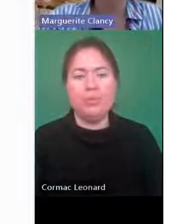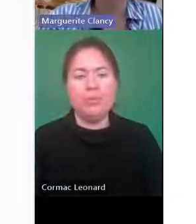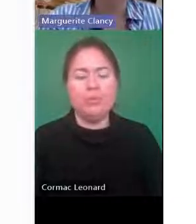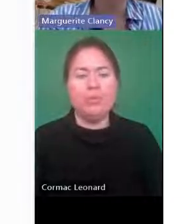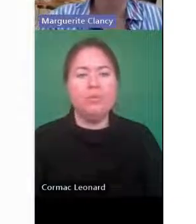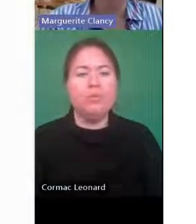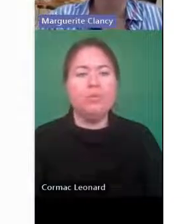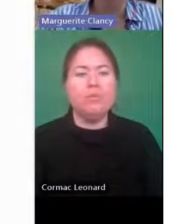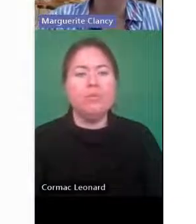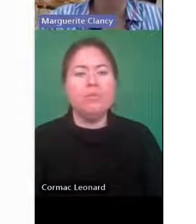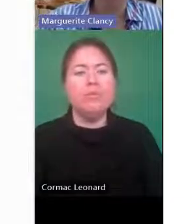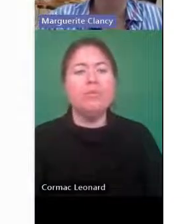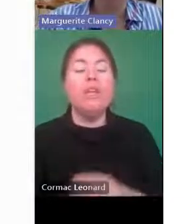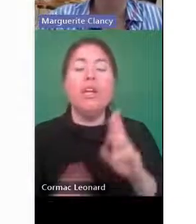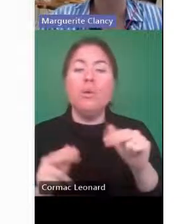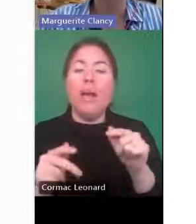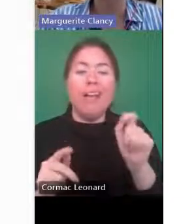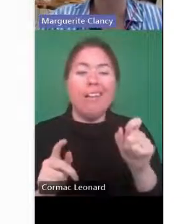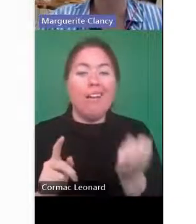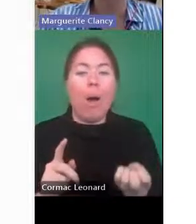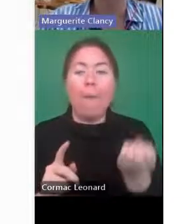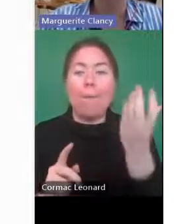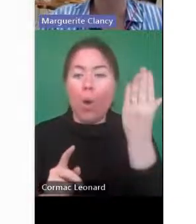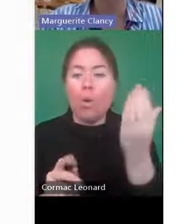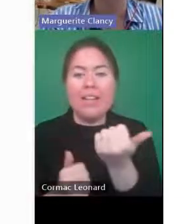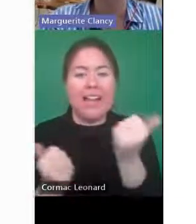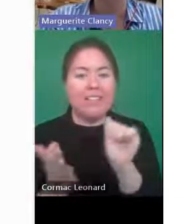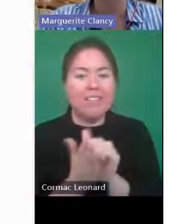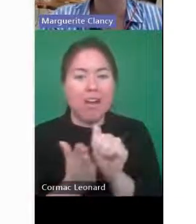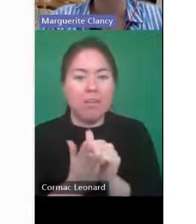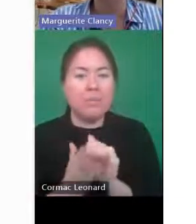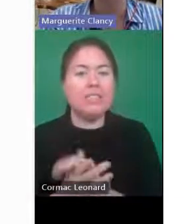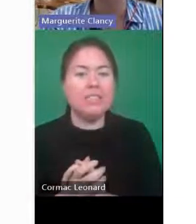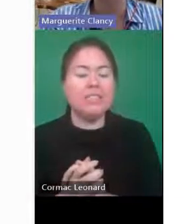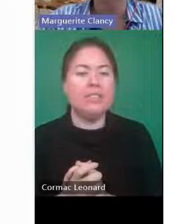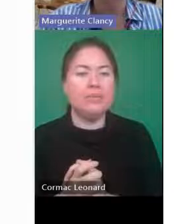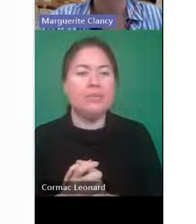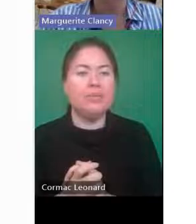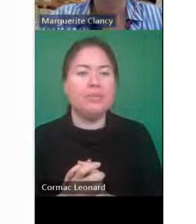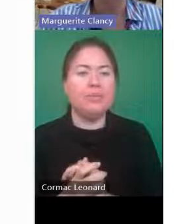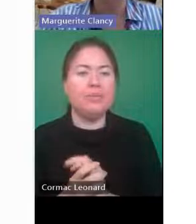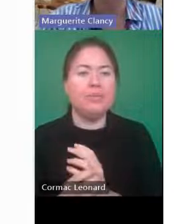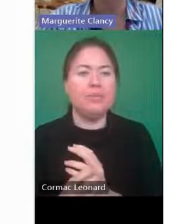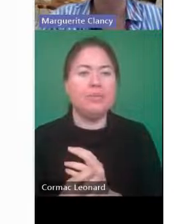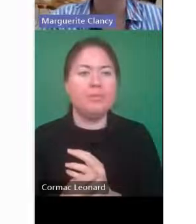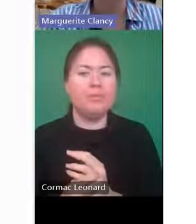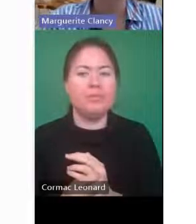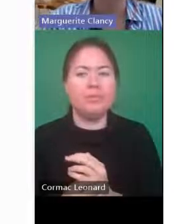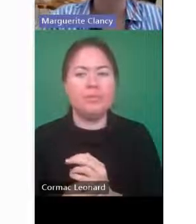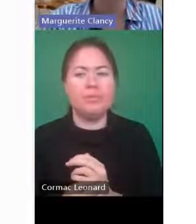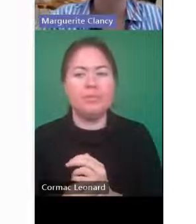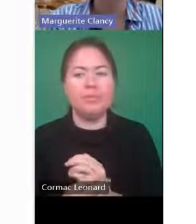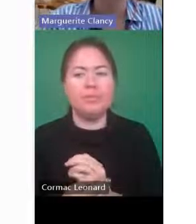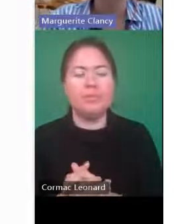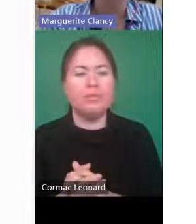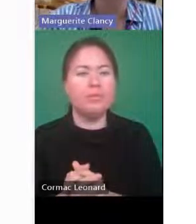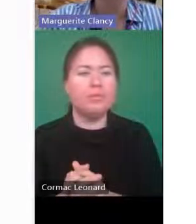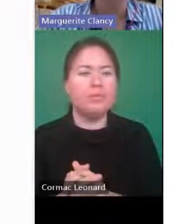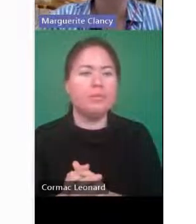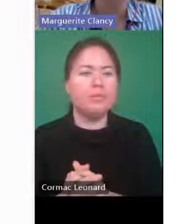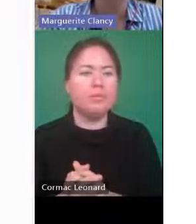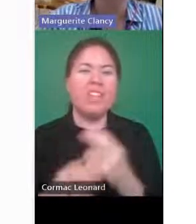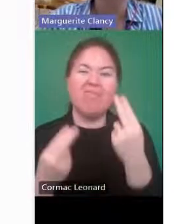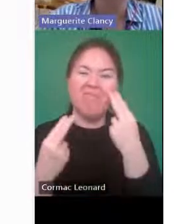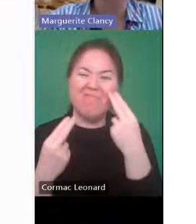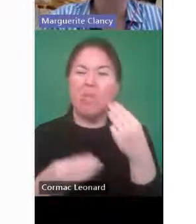You've got the ability then to upload any supporting documentation if you require, and that's just through the usual